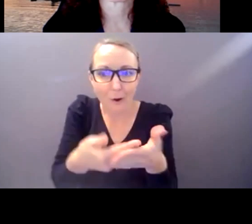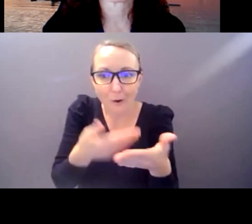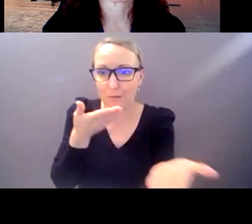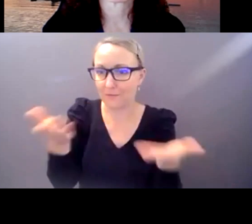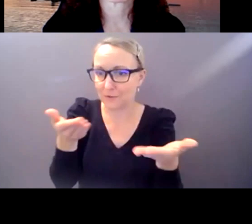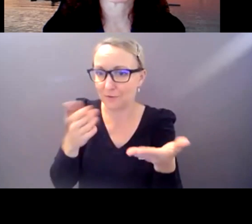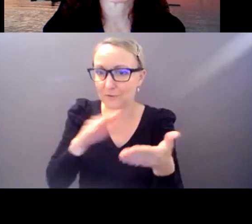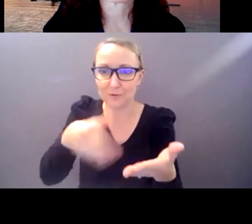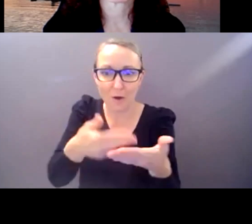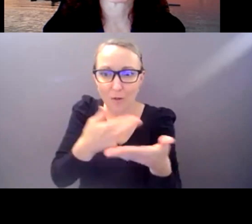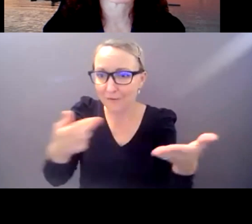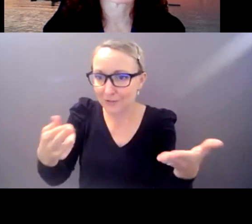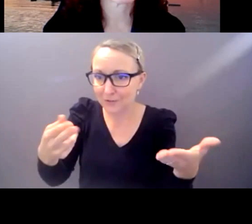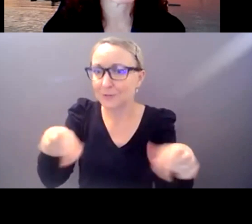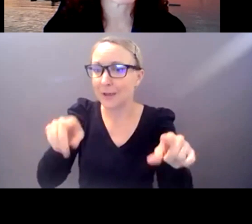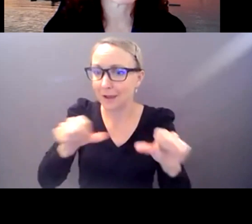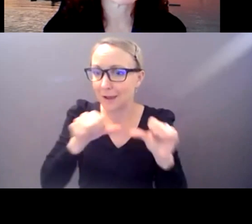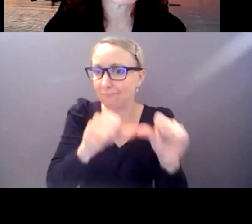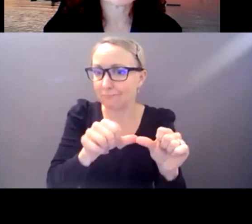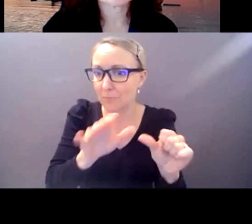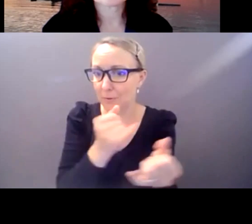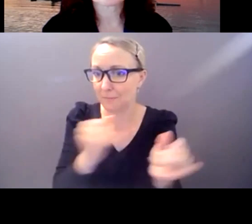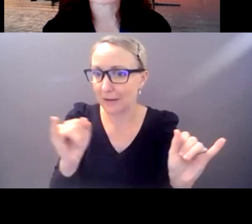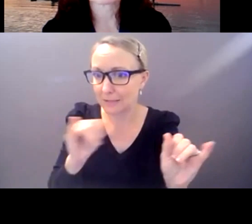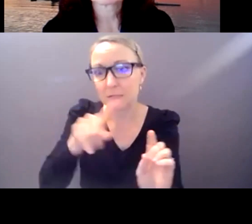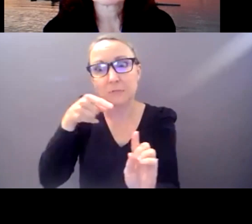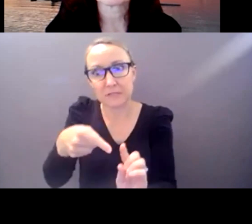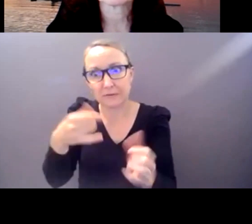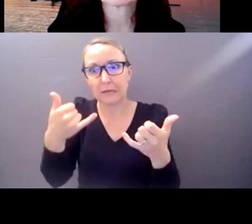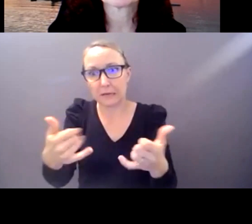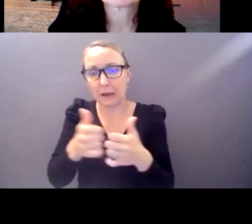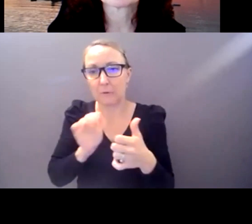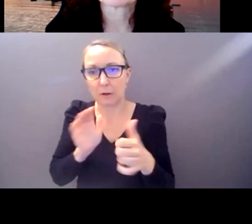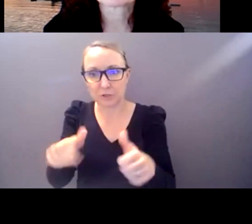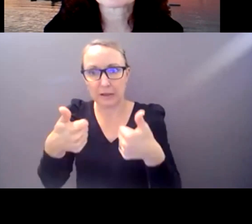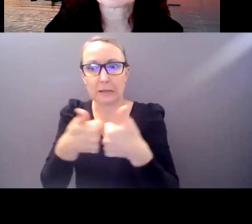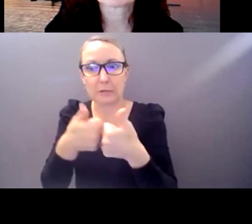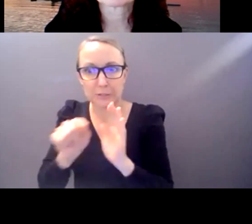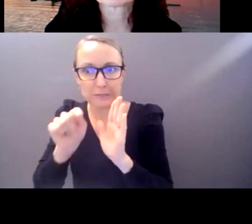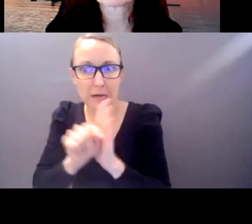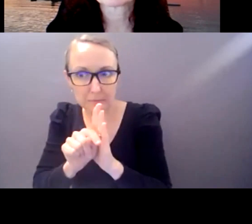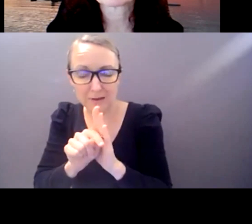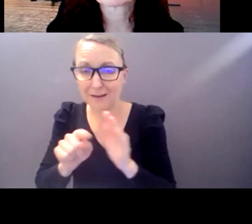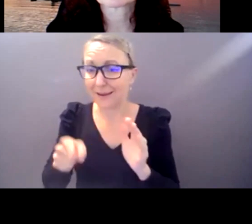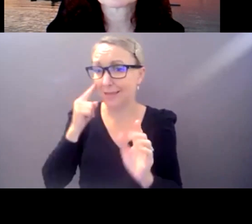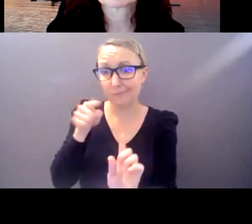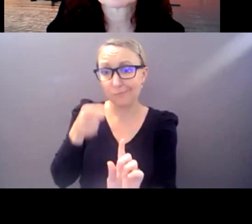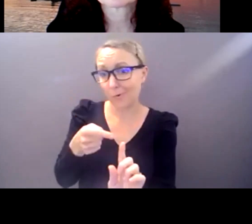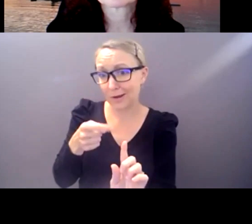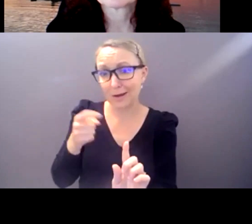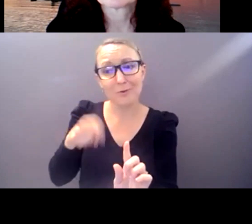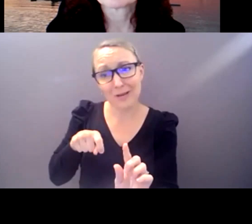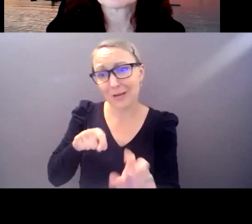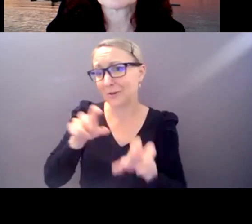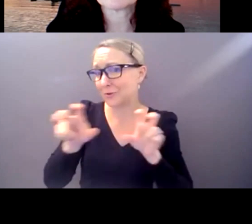their independence, particularly during these challenging times. And I think just bottom line, you have to invest in building that